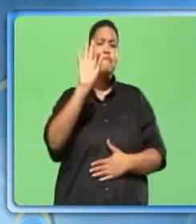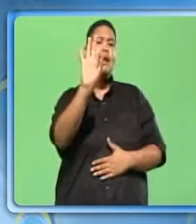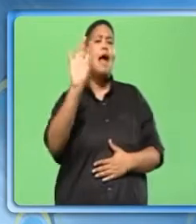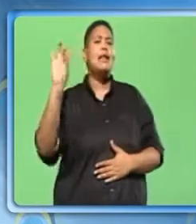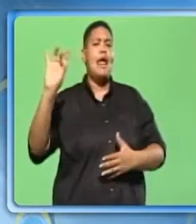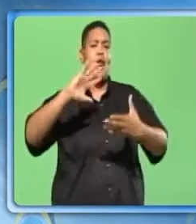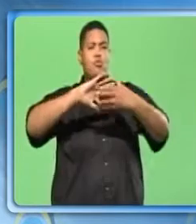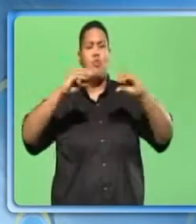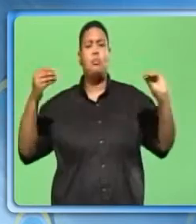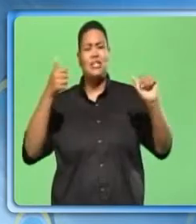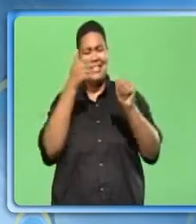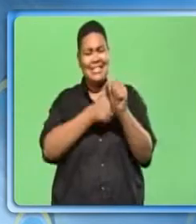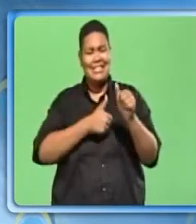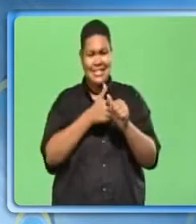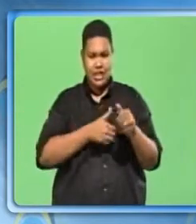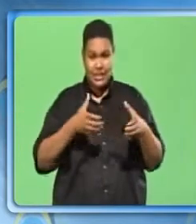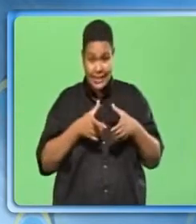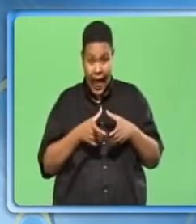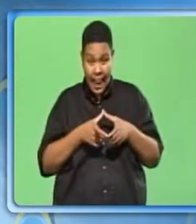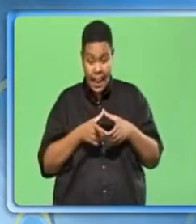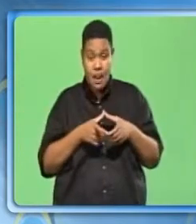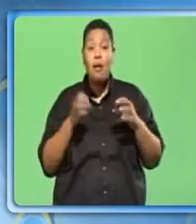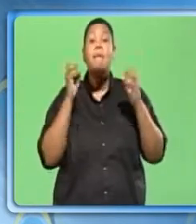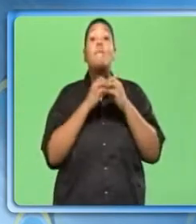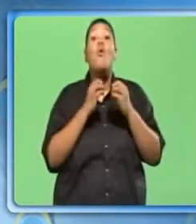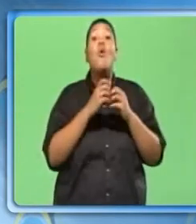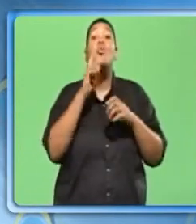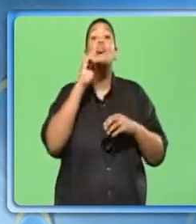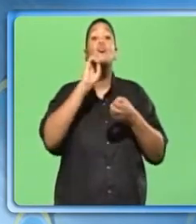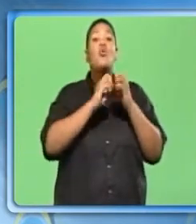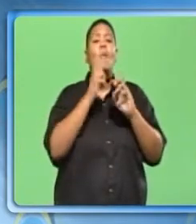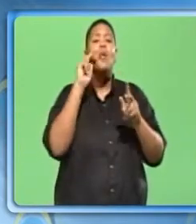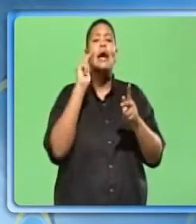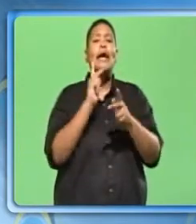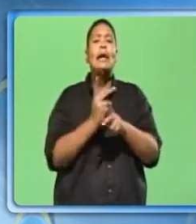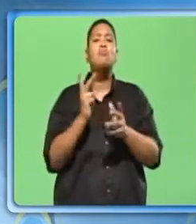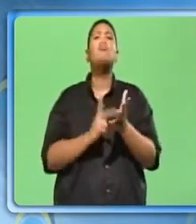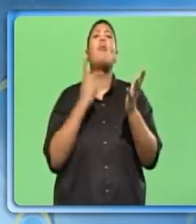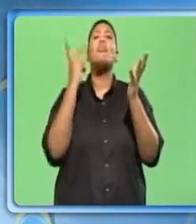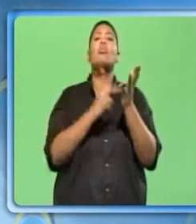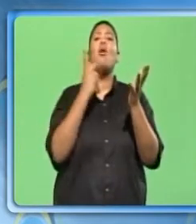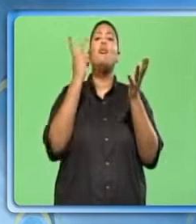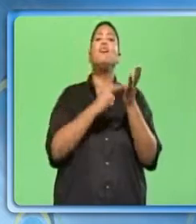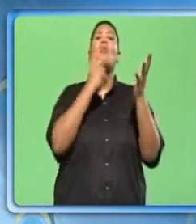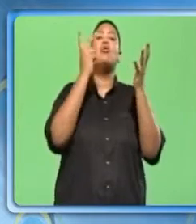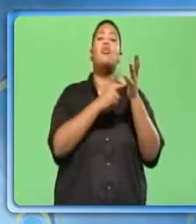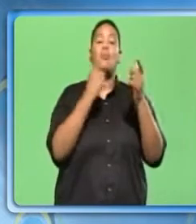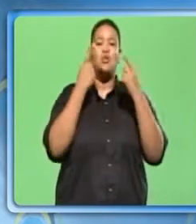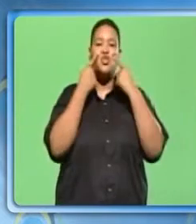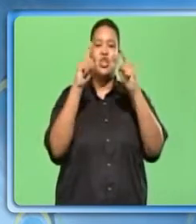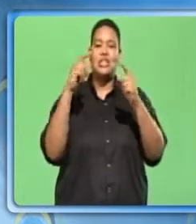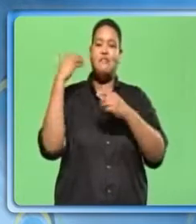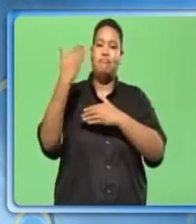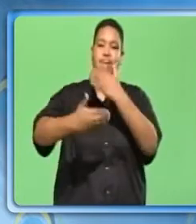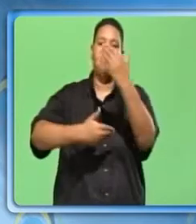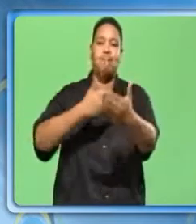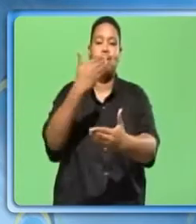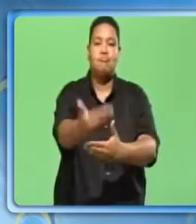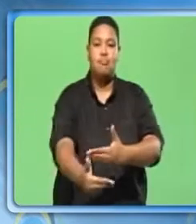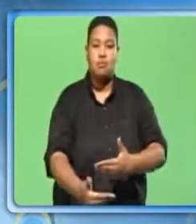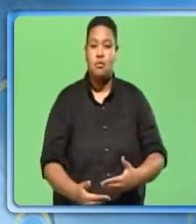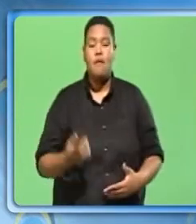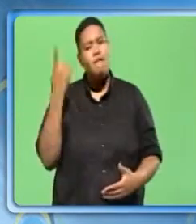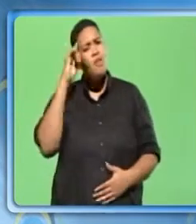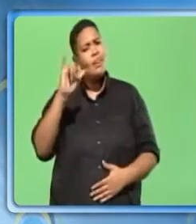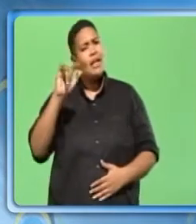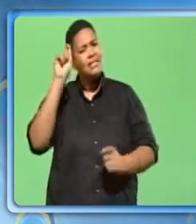chromosomes in each cell. Furthermore, the number would keep on doubling with each successive generation. For this